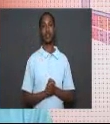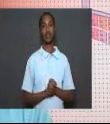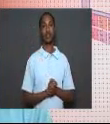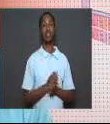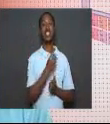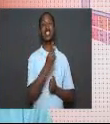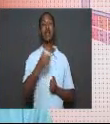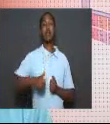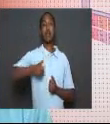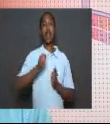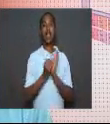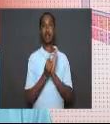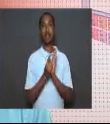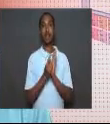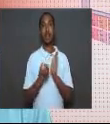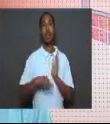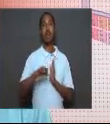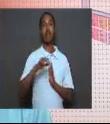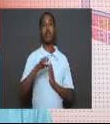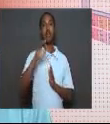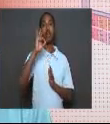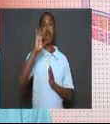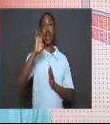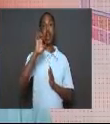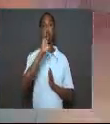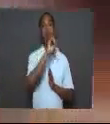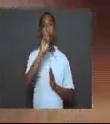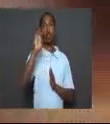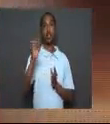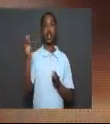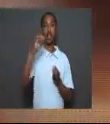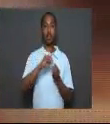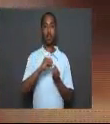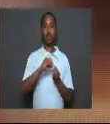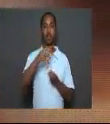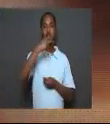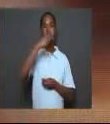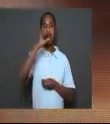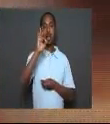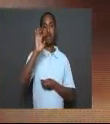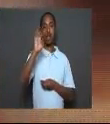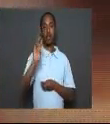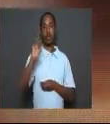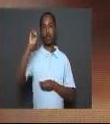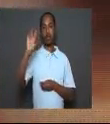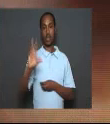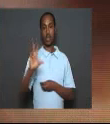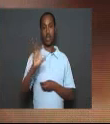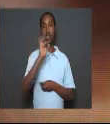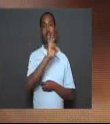Some main examples of iron ores include hematite, limonite,